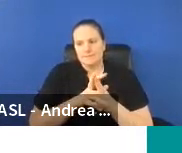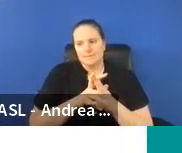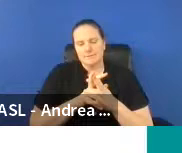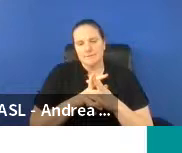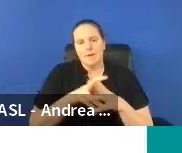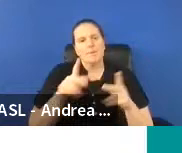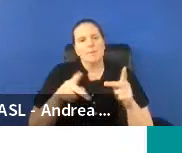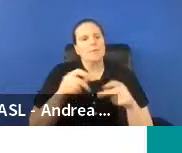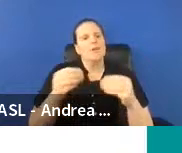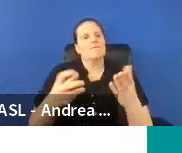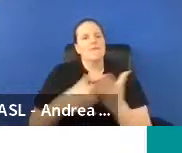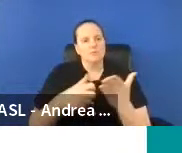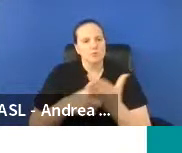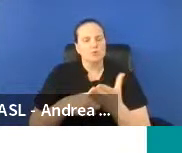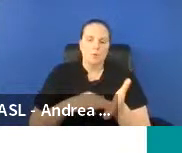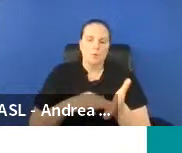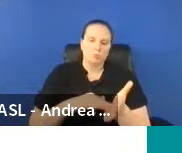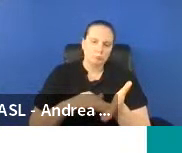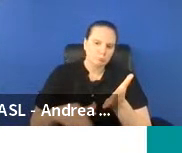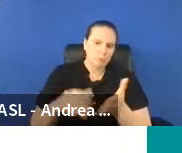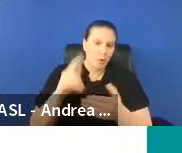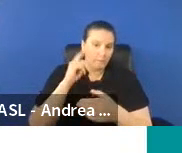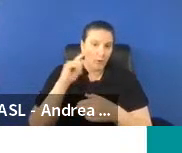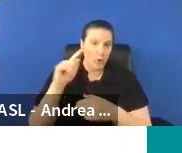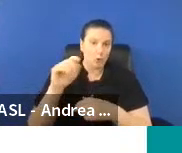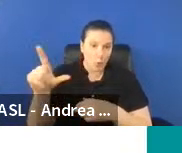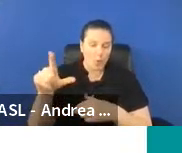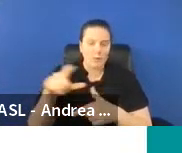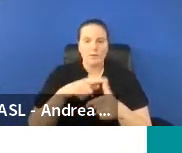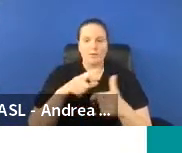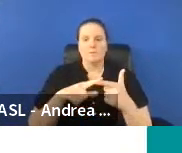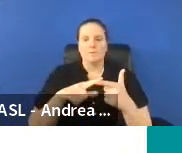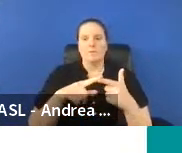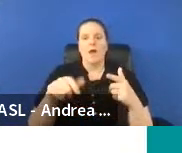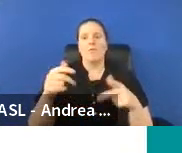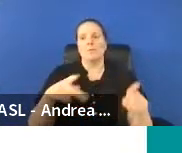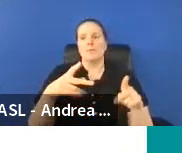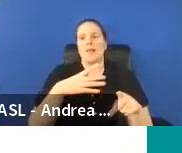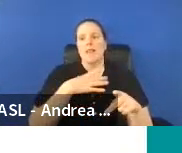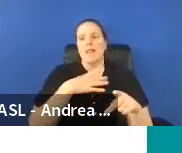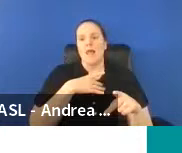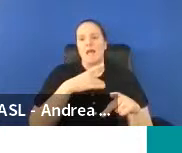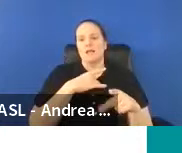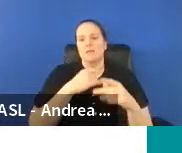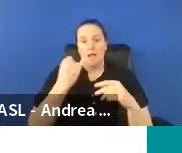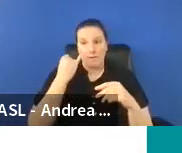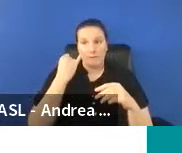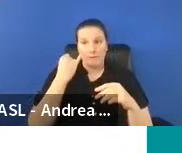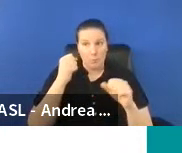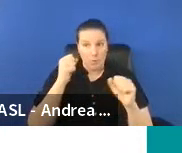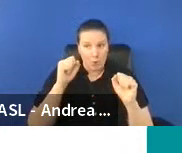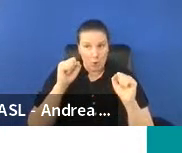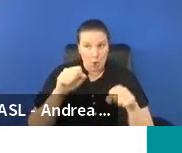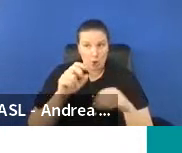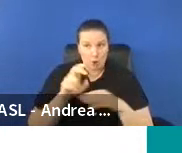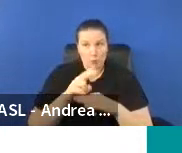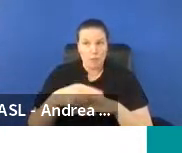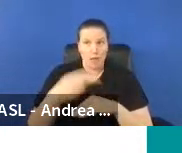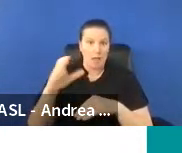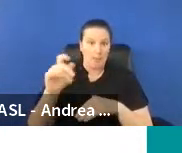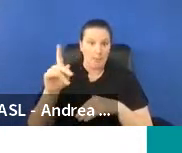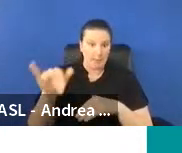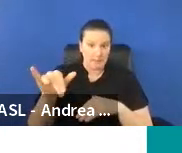or exemptions for the tolling. Other folks liked the fact that, you know, if we were able to use high capacity